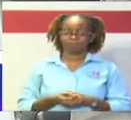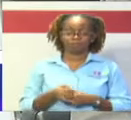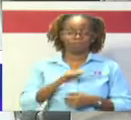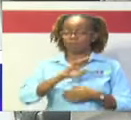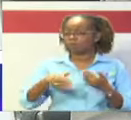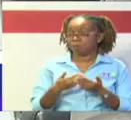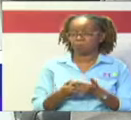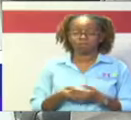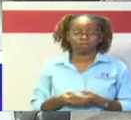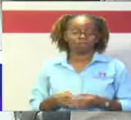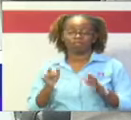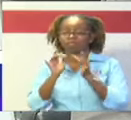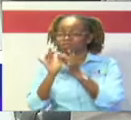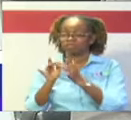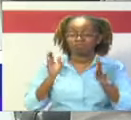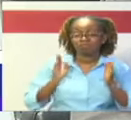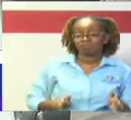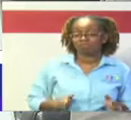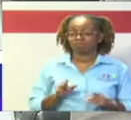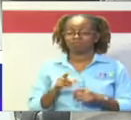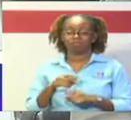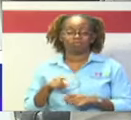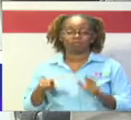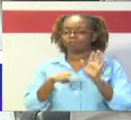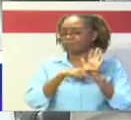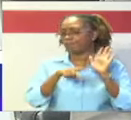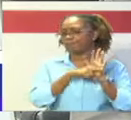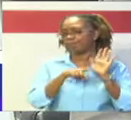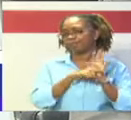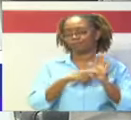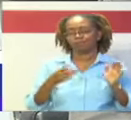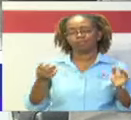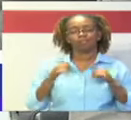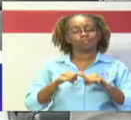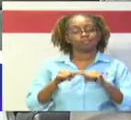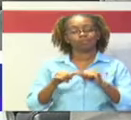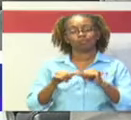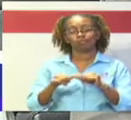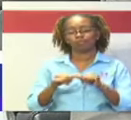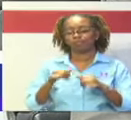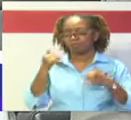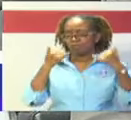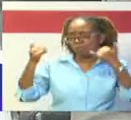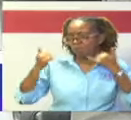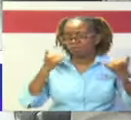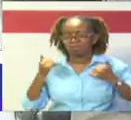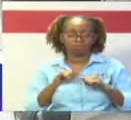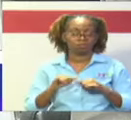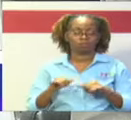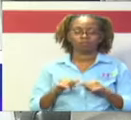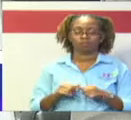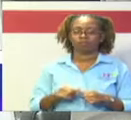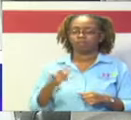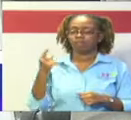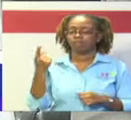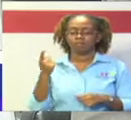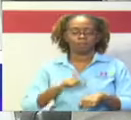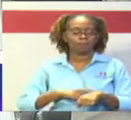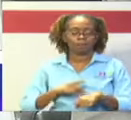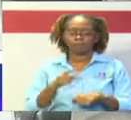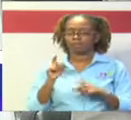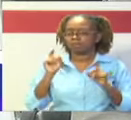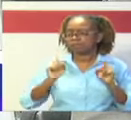continuing that follow-up of both the individual and the contacts for the requested or the required period. So once we